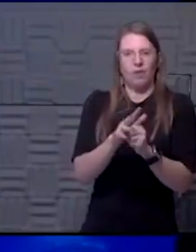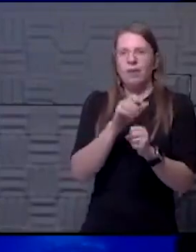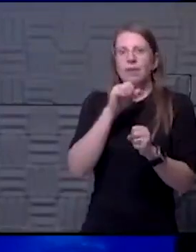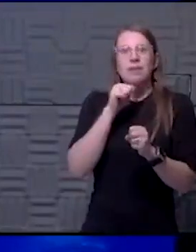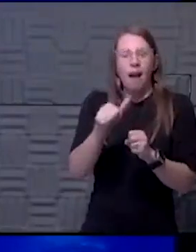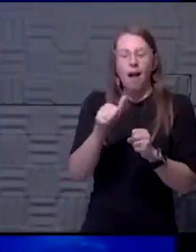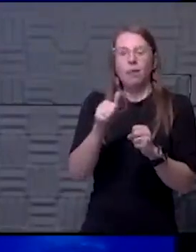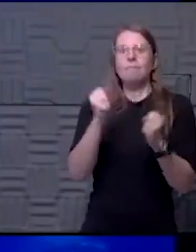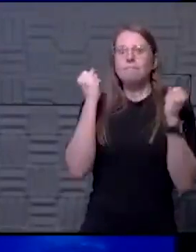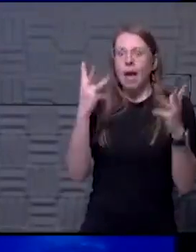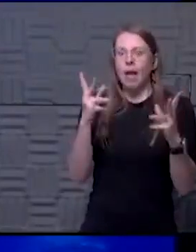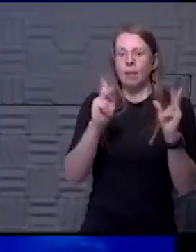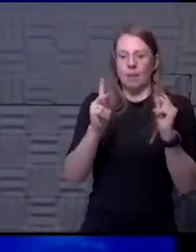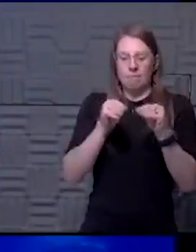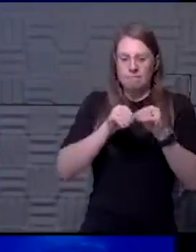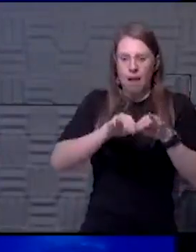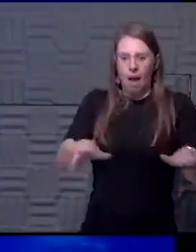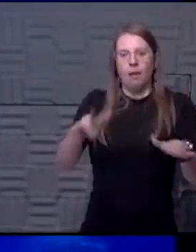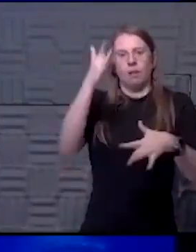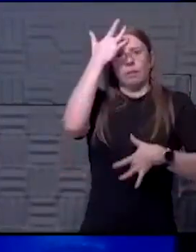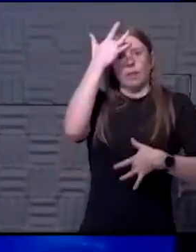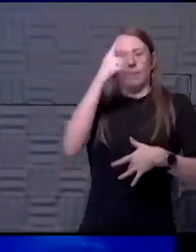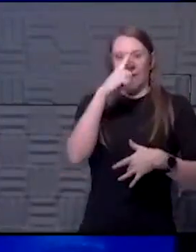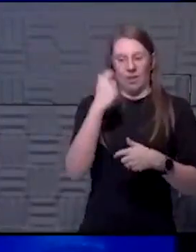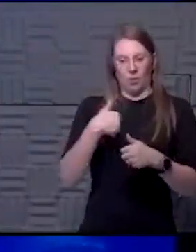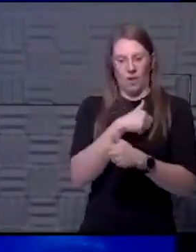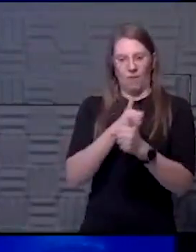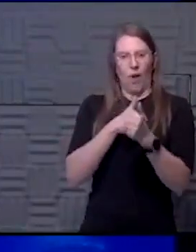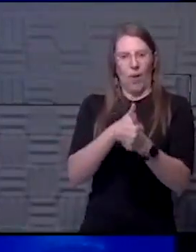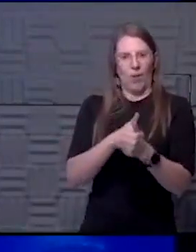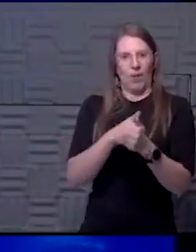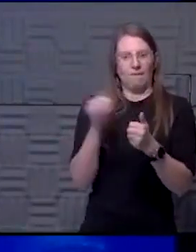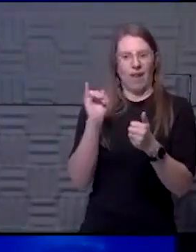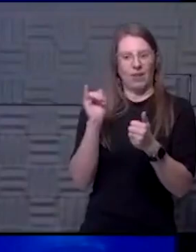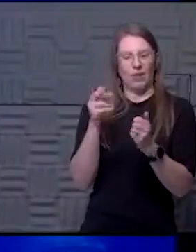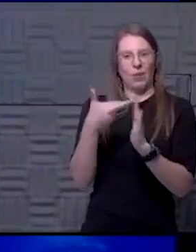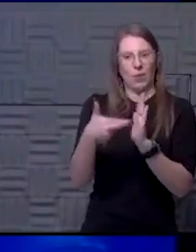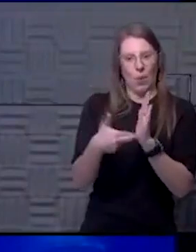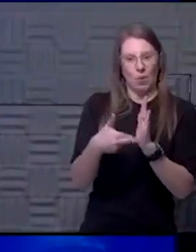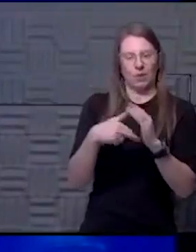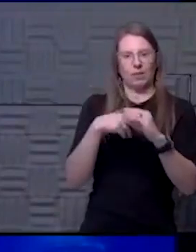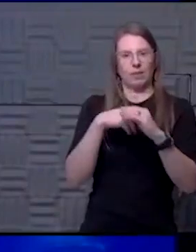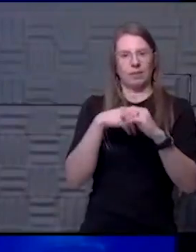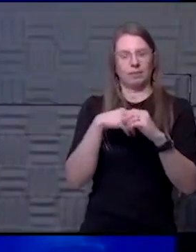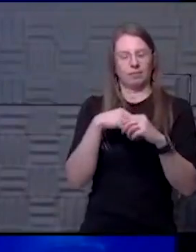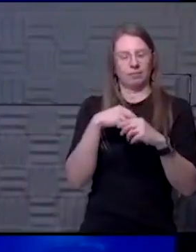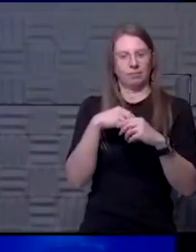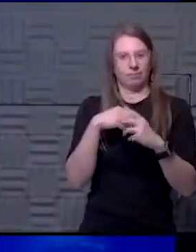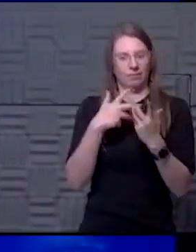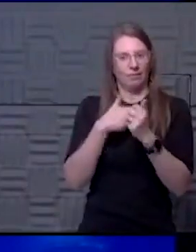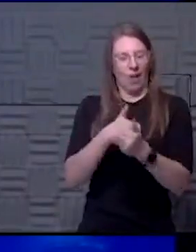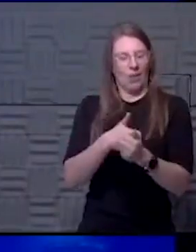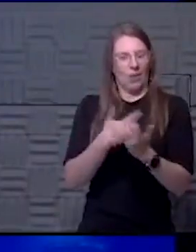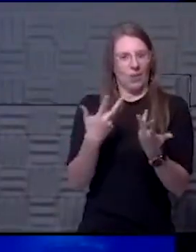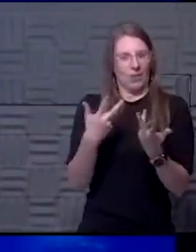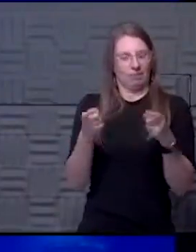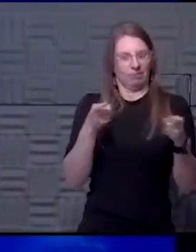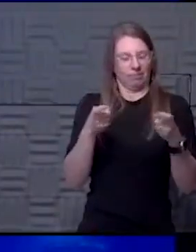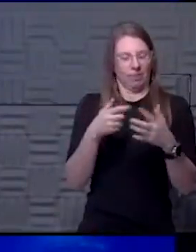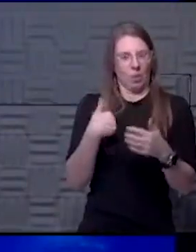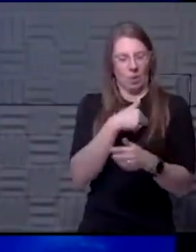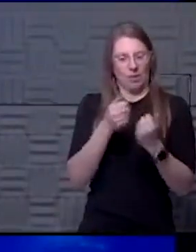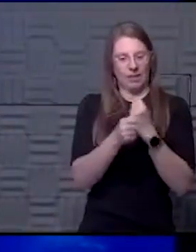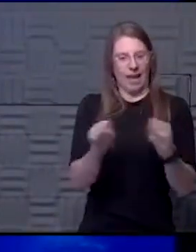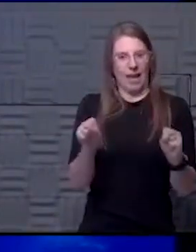here because we follow the rules of infection control, not because we got vaccinated, because we were safe before then and we were